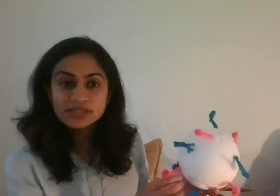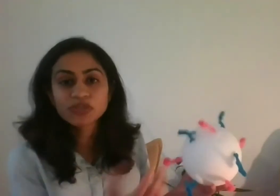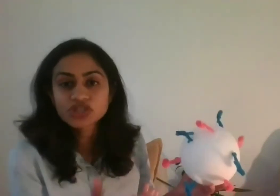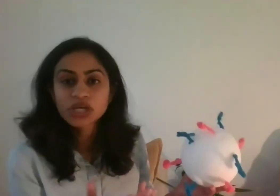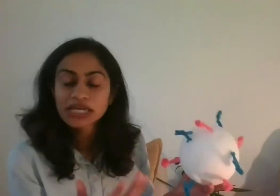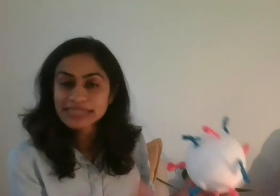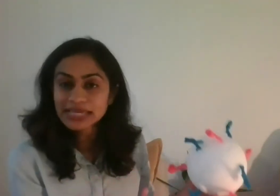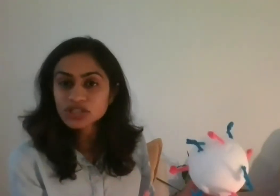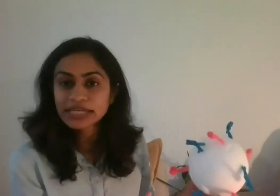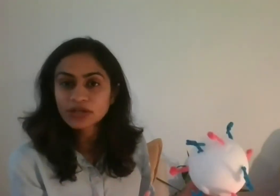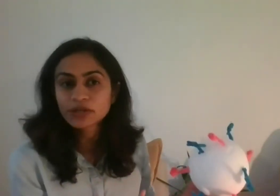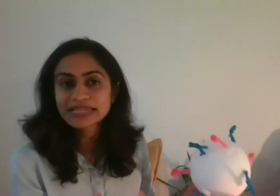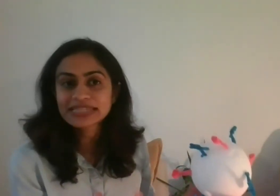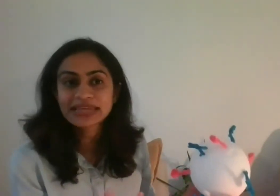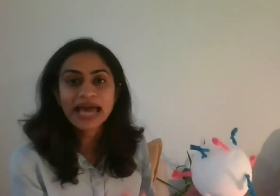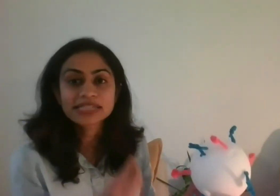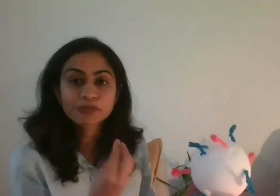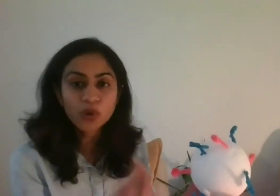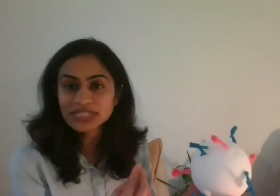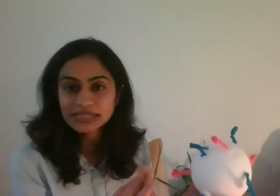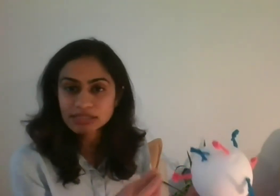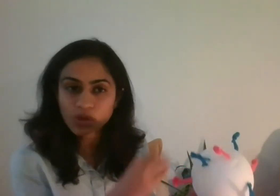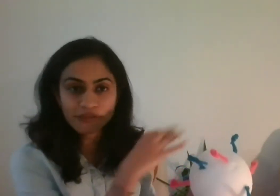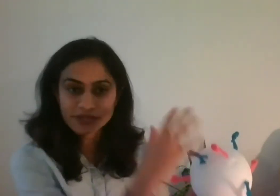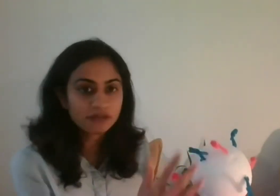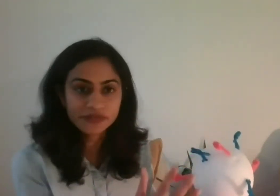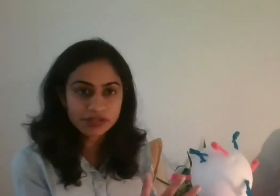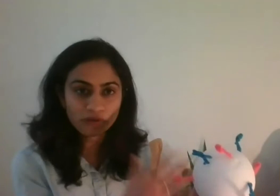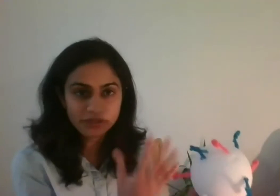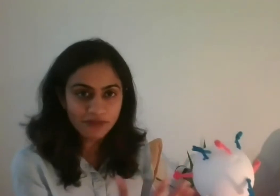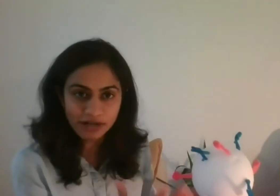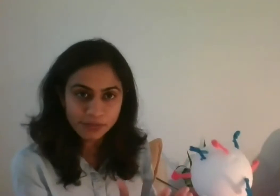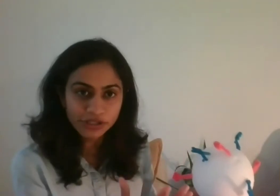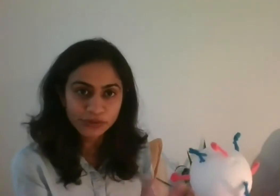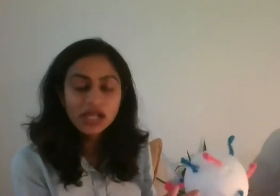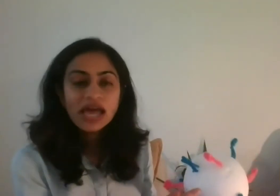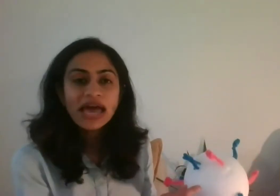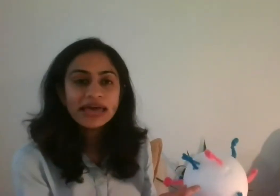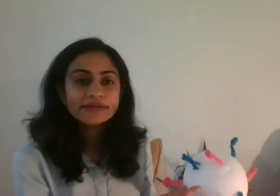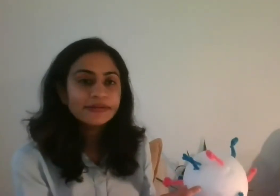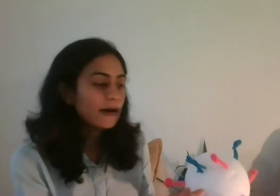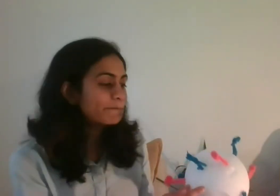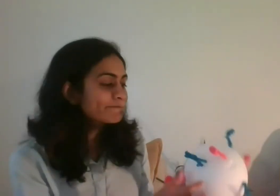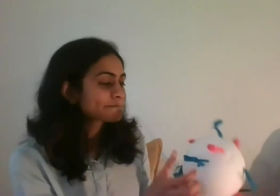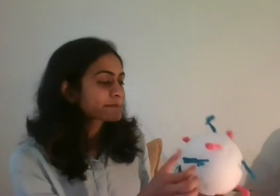projections, which essentially could be seen as proteins on the surface of this virus molecule.